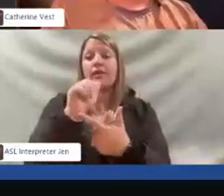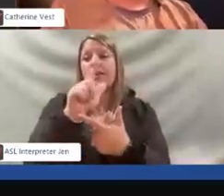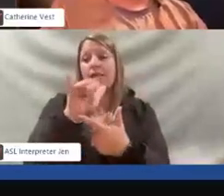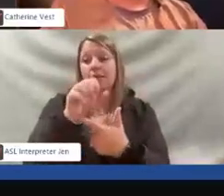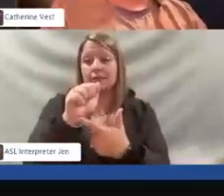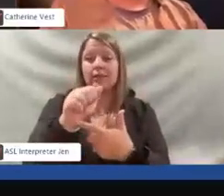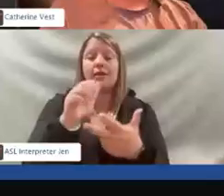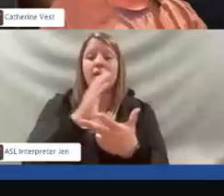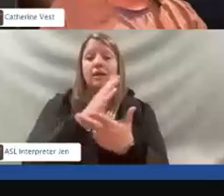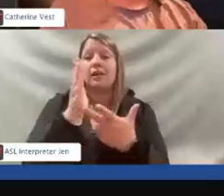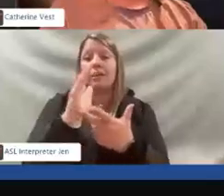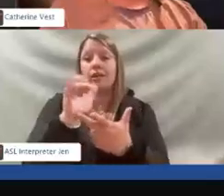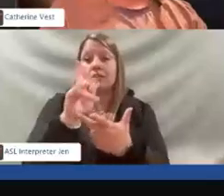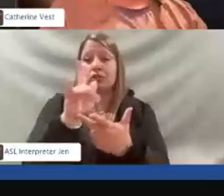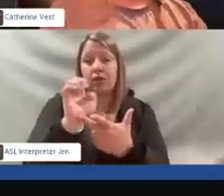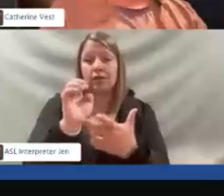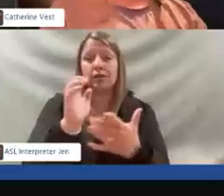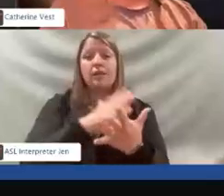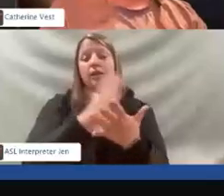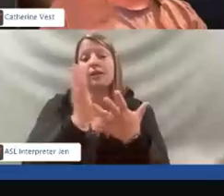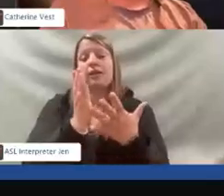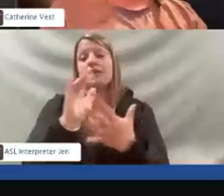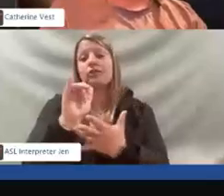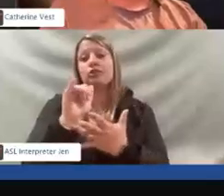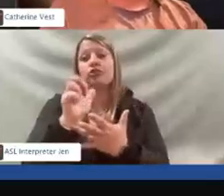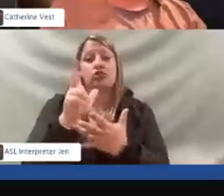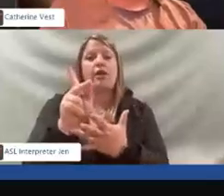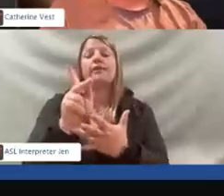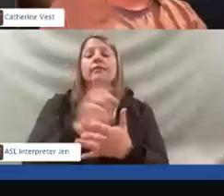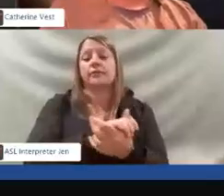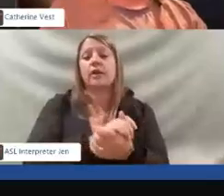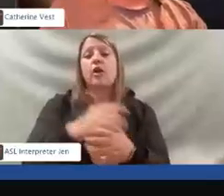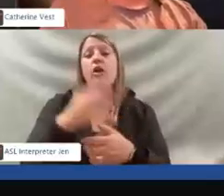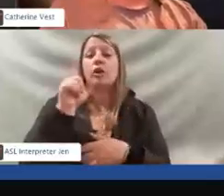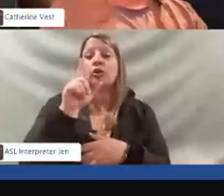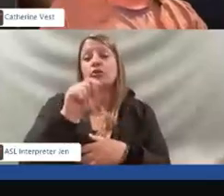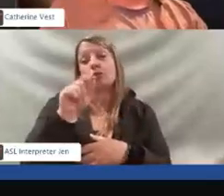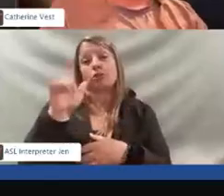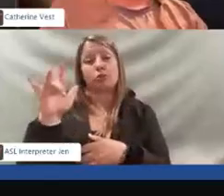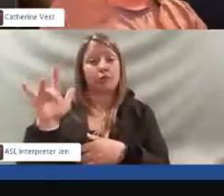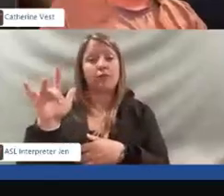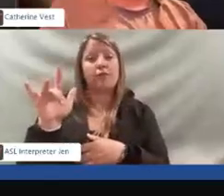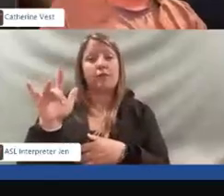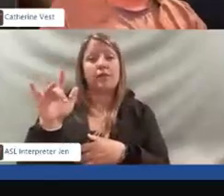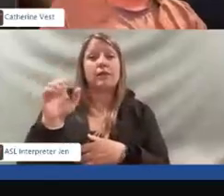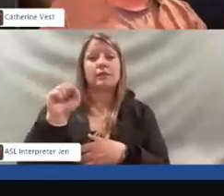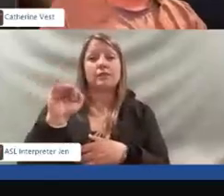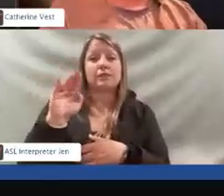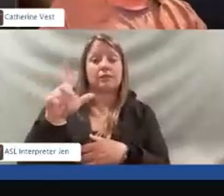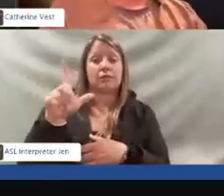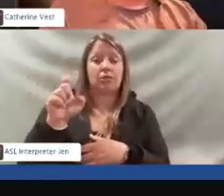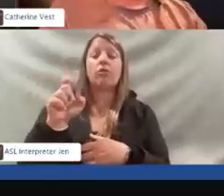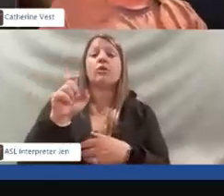Cogwell, Jackie Crane, and Jeff Mendenhall. 2025 is Sickle's